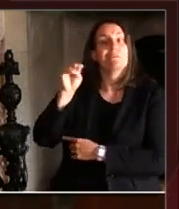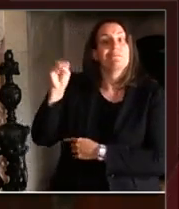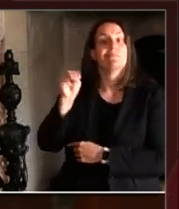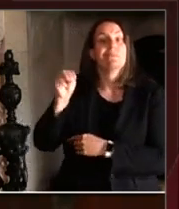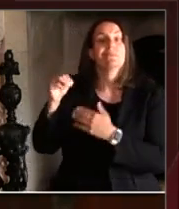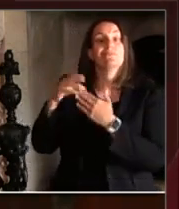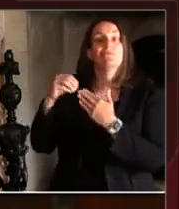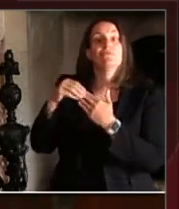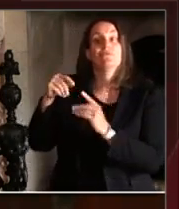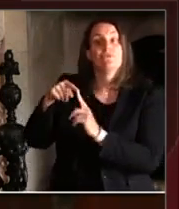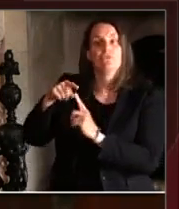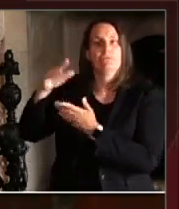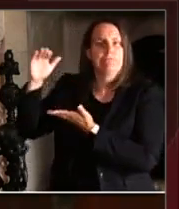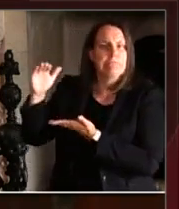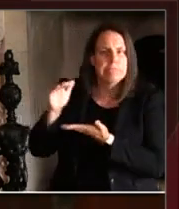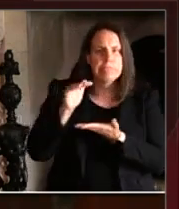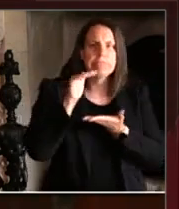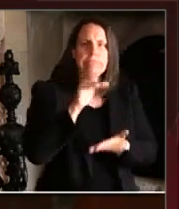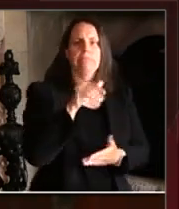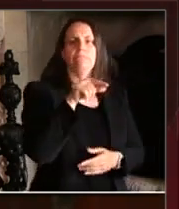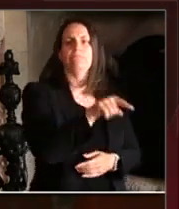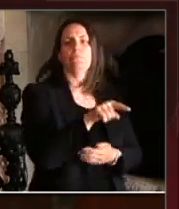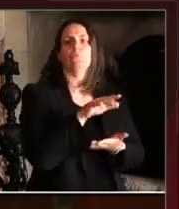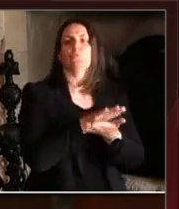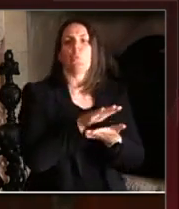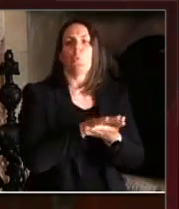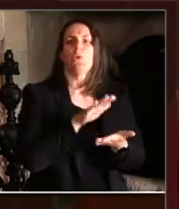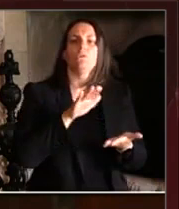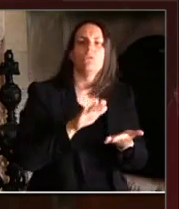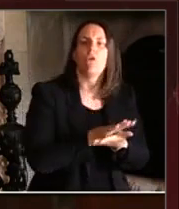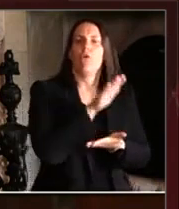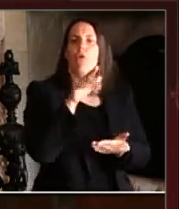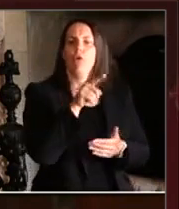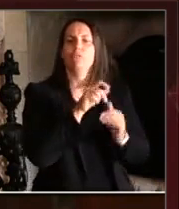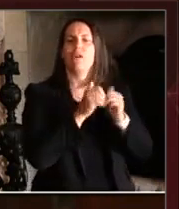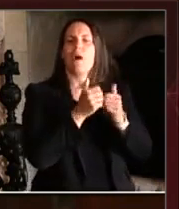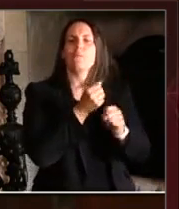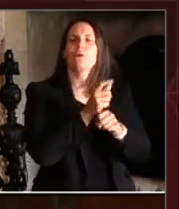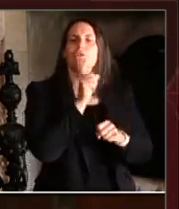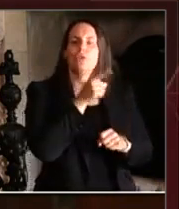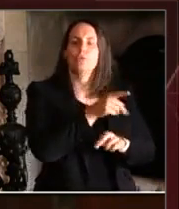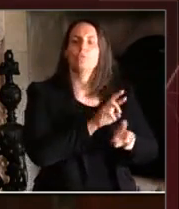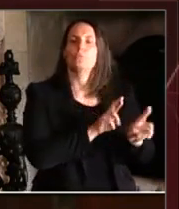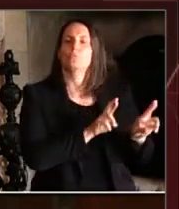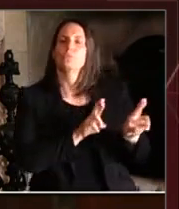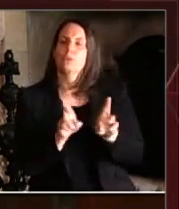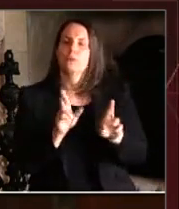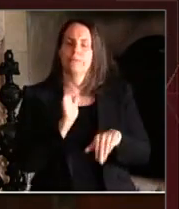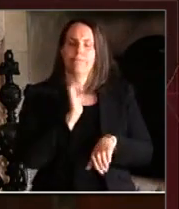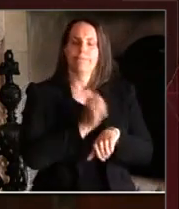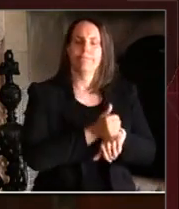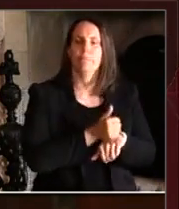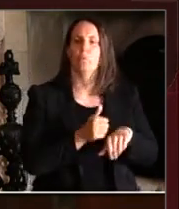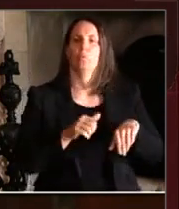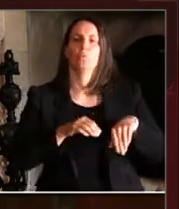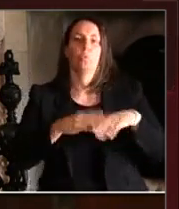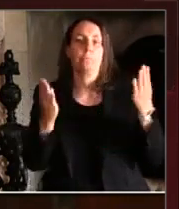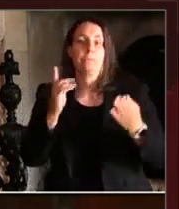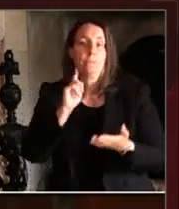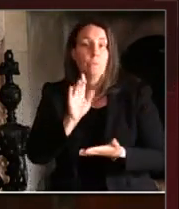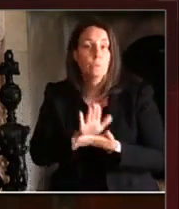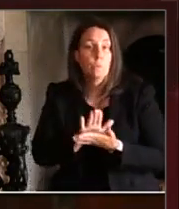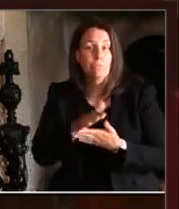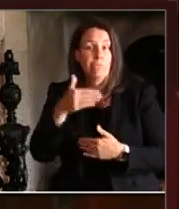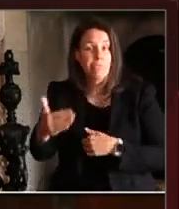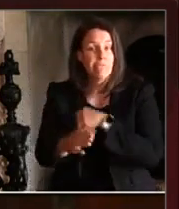education institutions, we are making this funding work for Wisconsinites. That includes over $1 billion